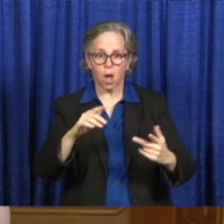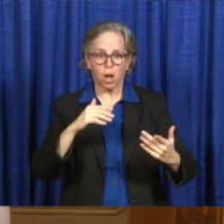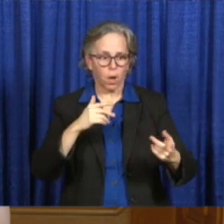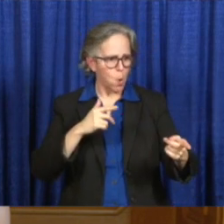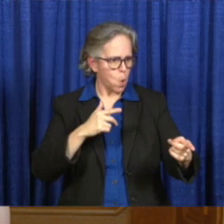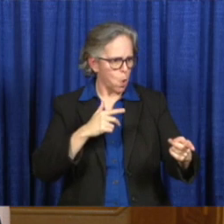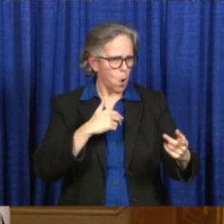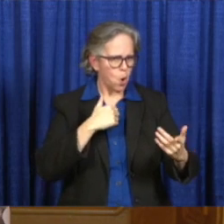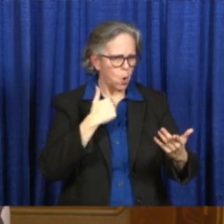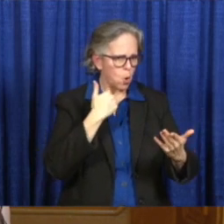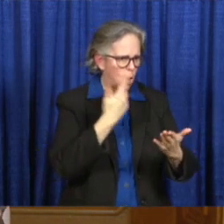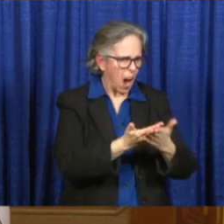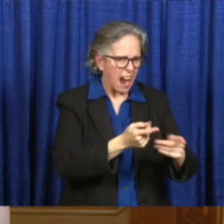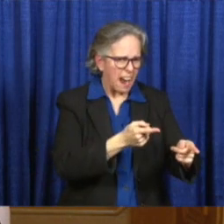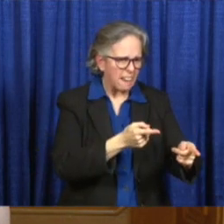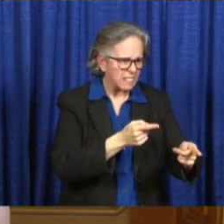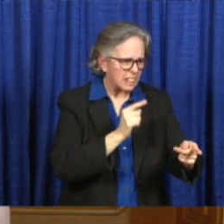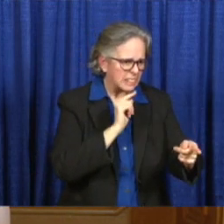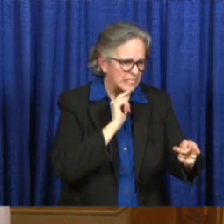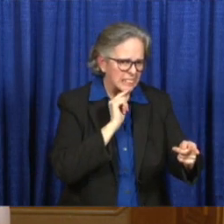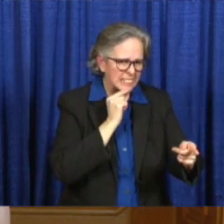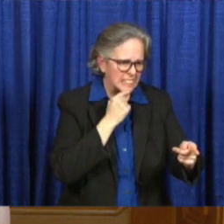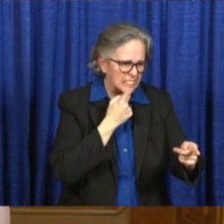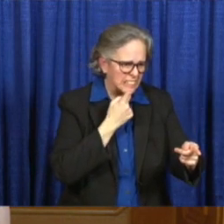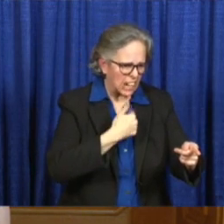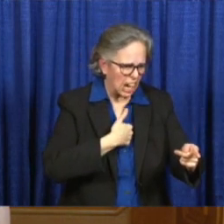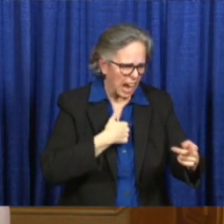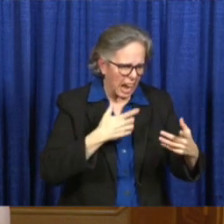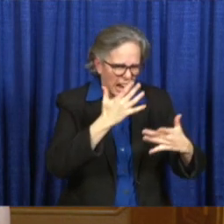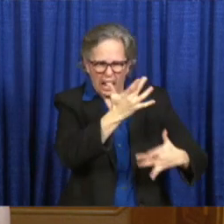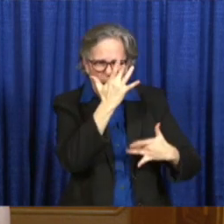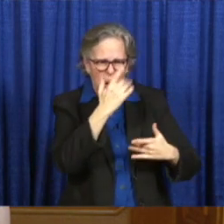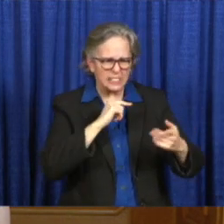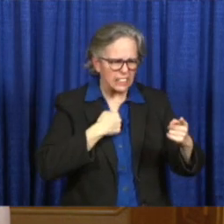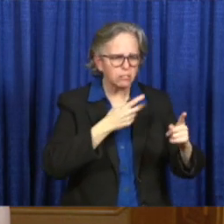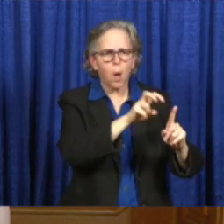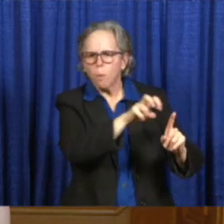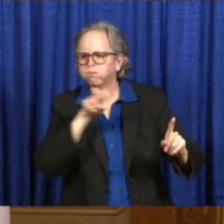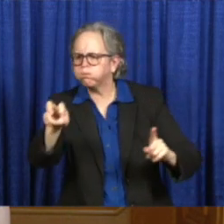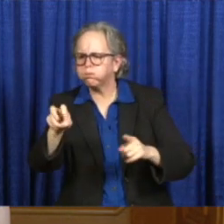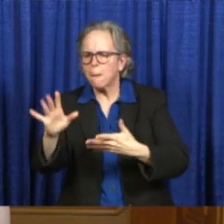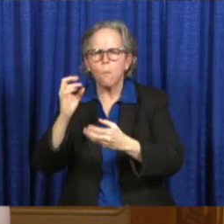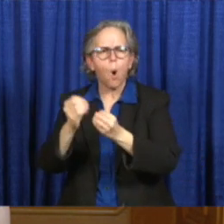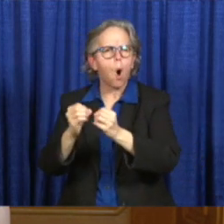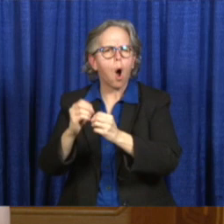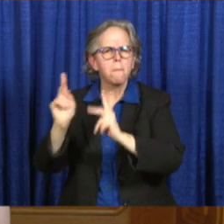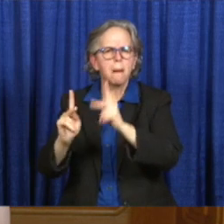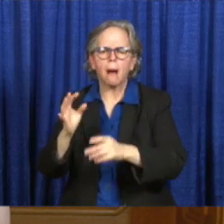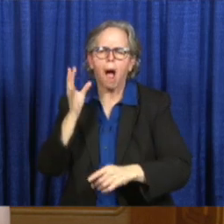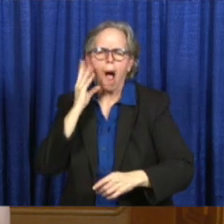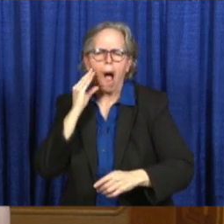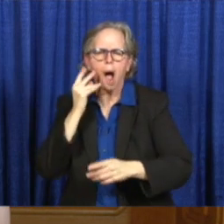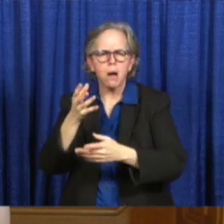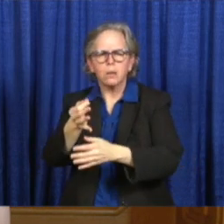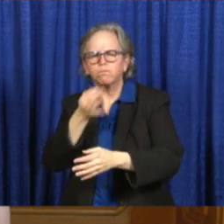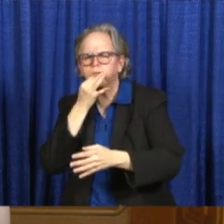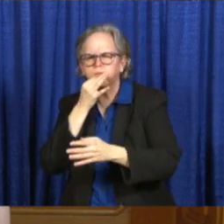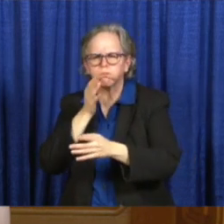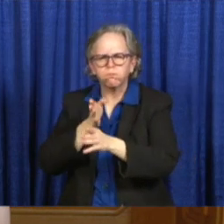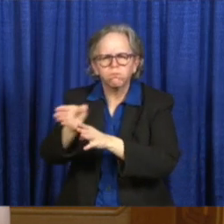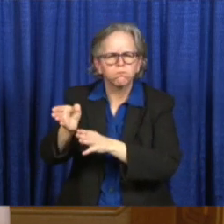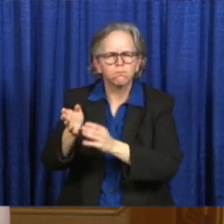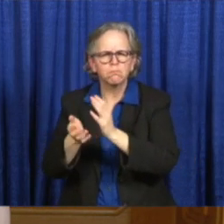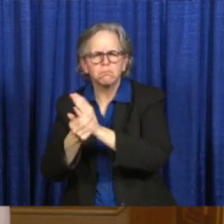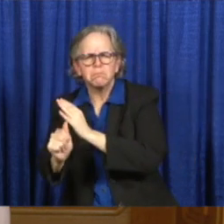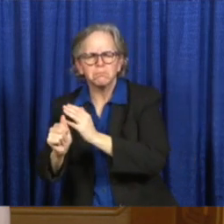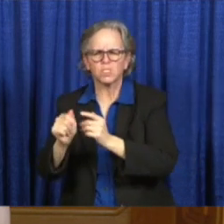that hospital to a bigger hospital. So again, this is to prepare for what we